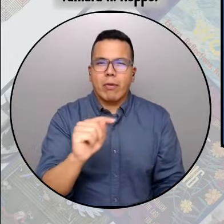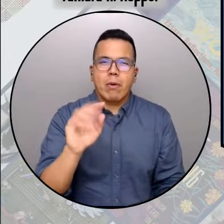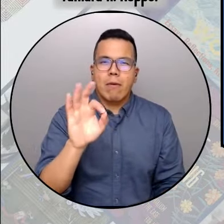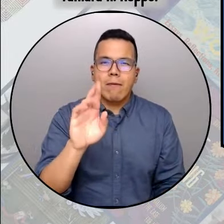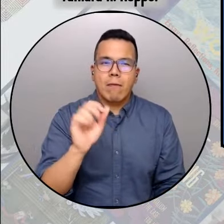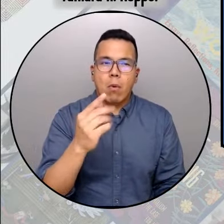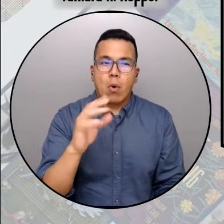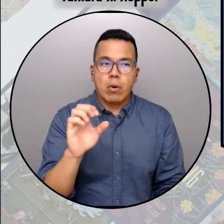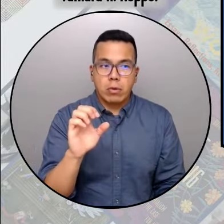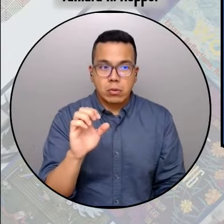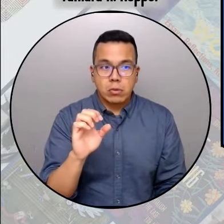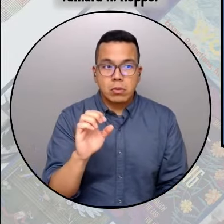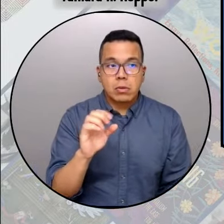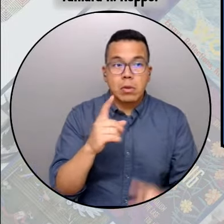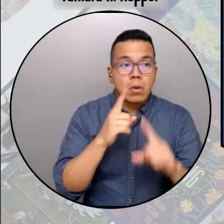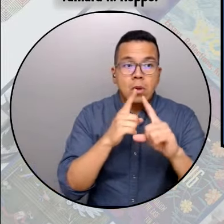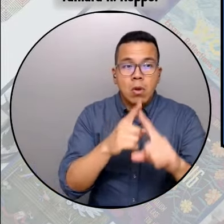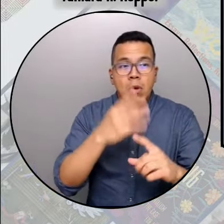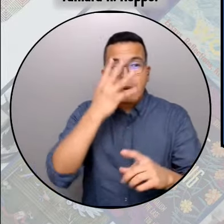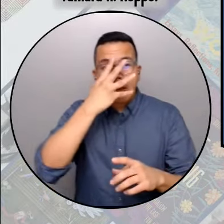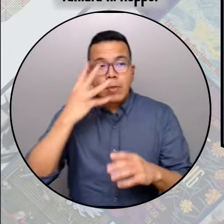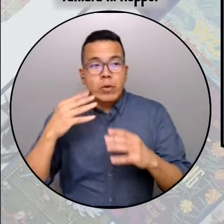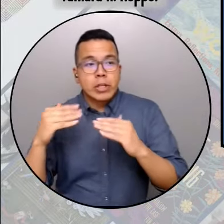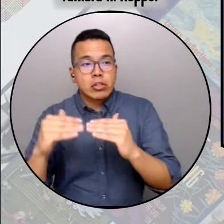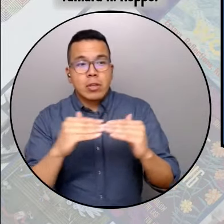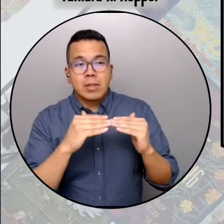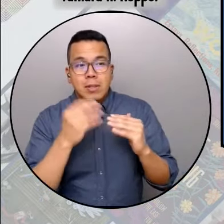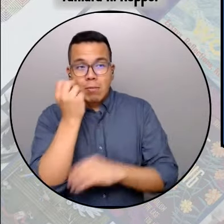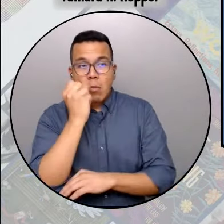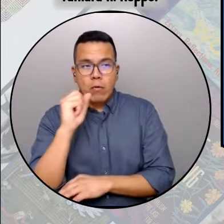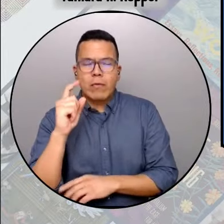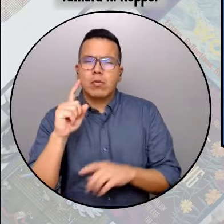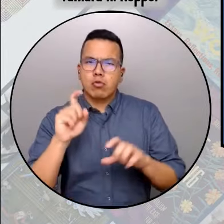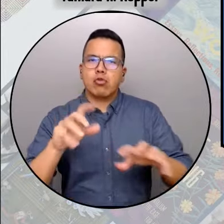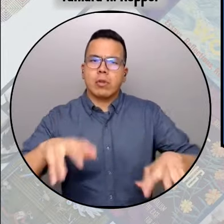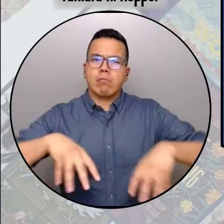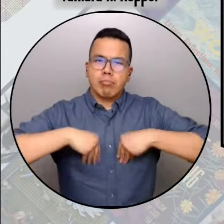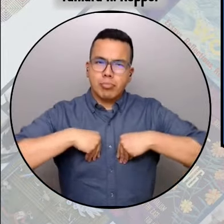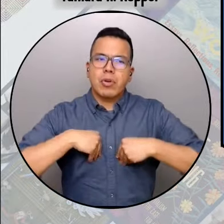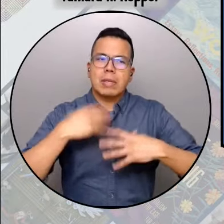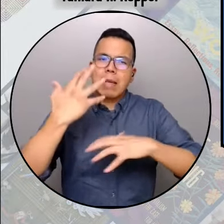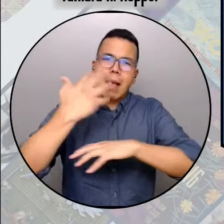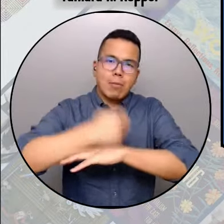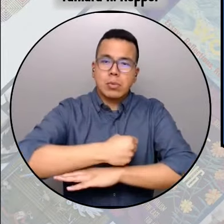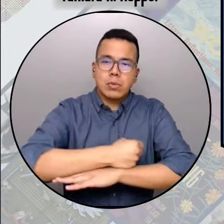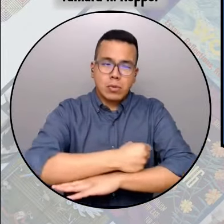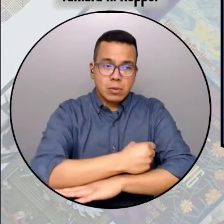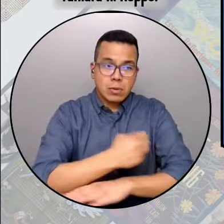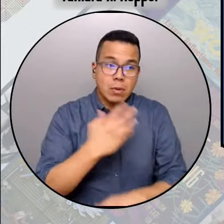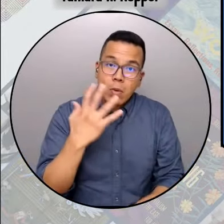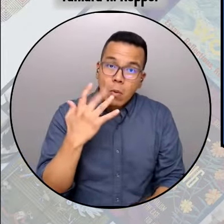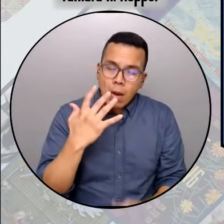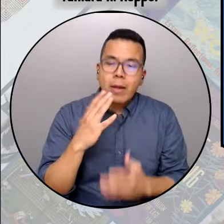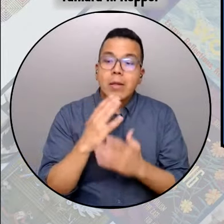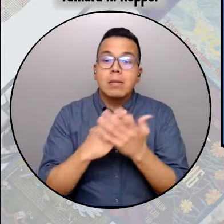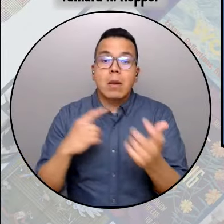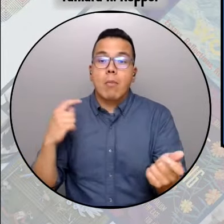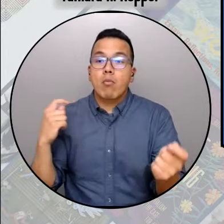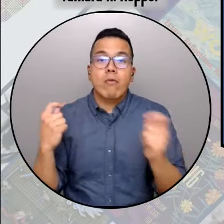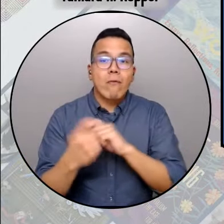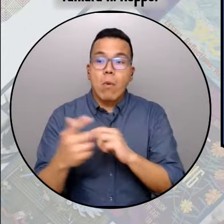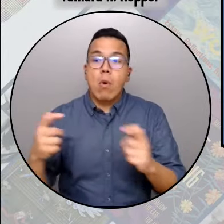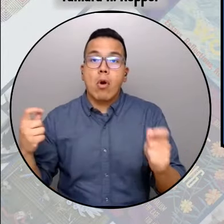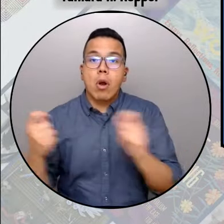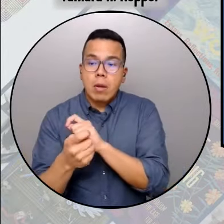justice movement to embrace abolition, right? And part of it is because the way some of these reforms are getting kind of